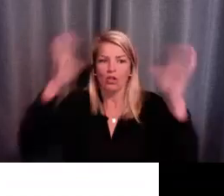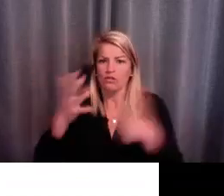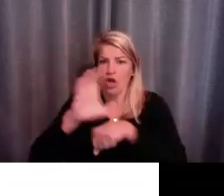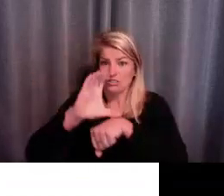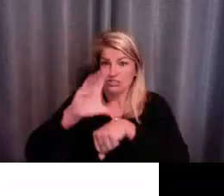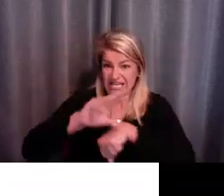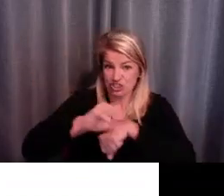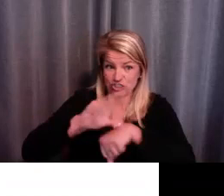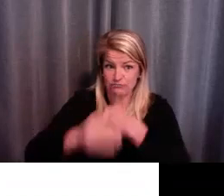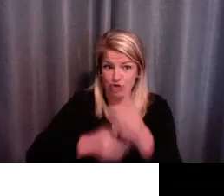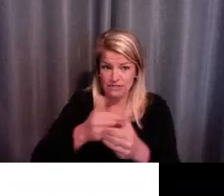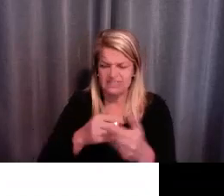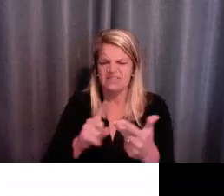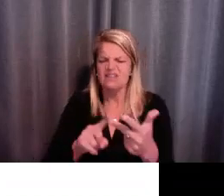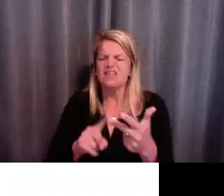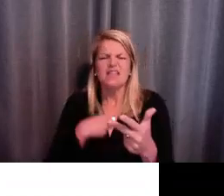an online